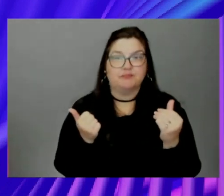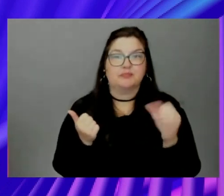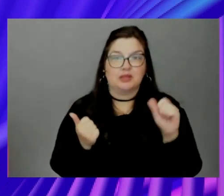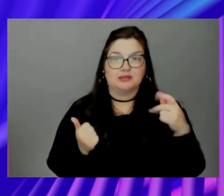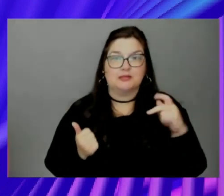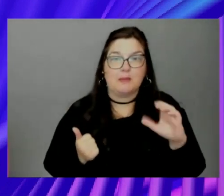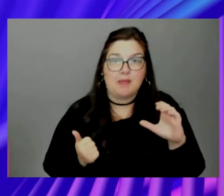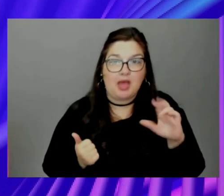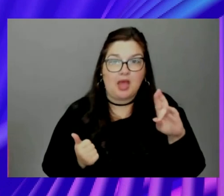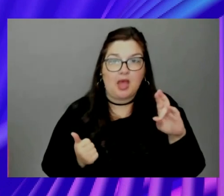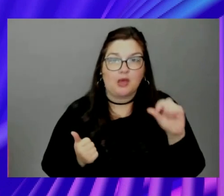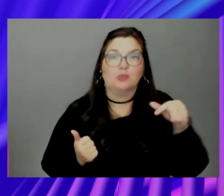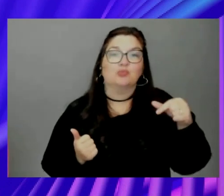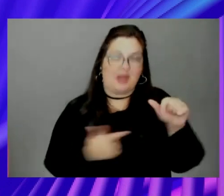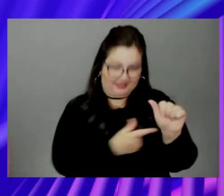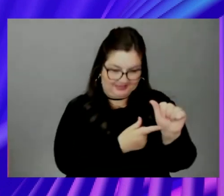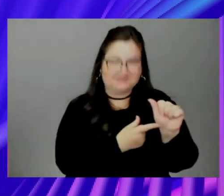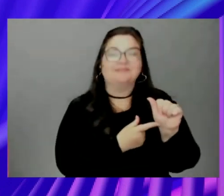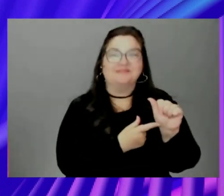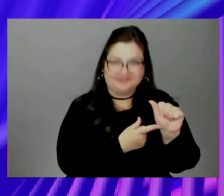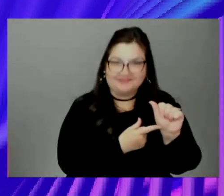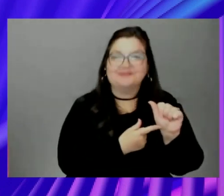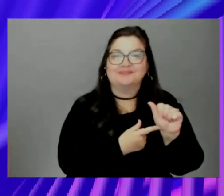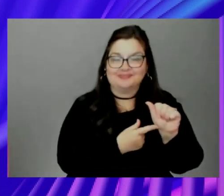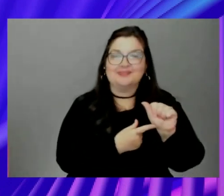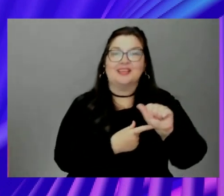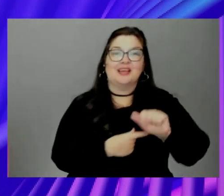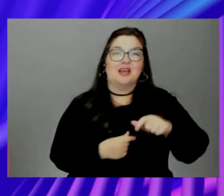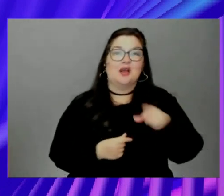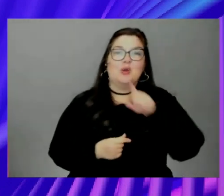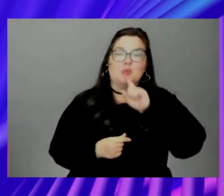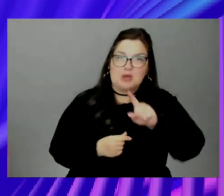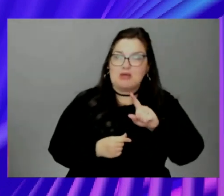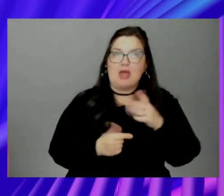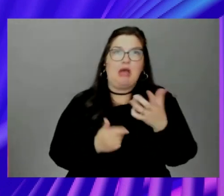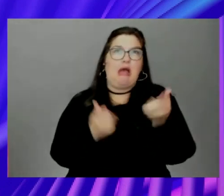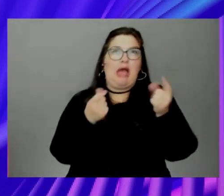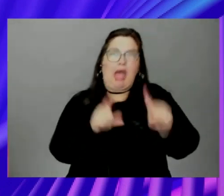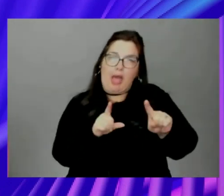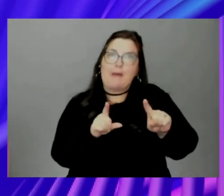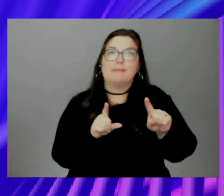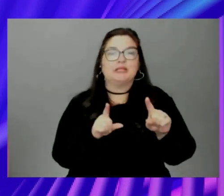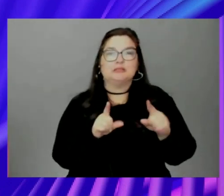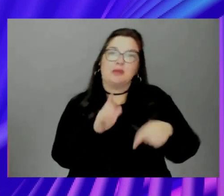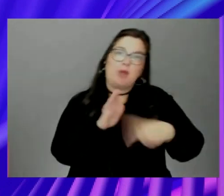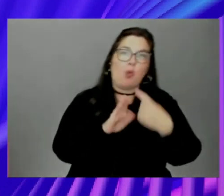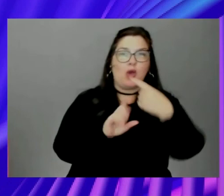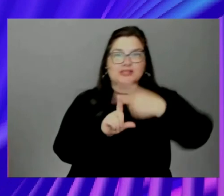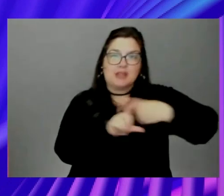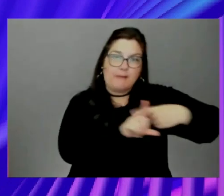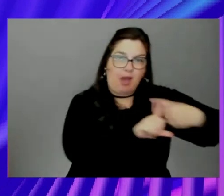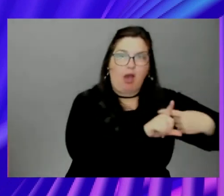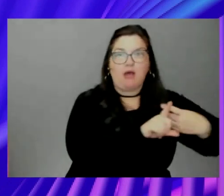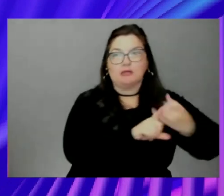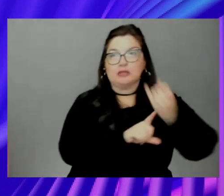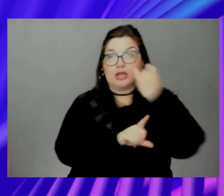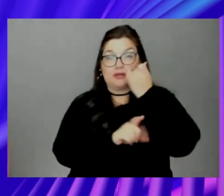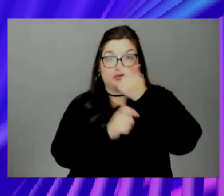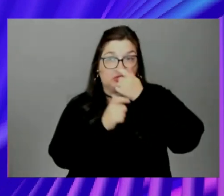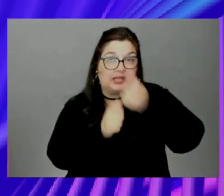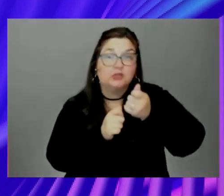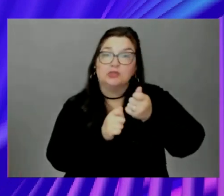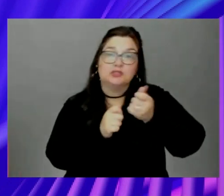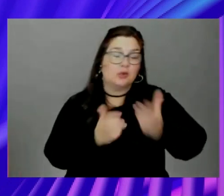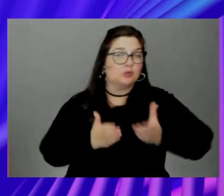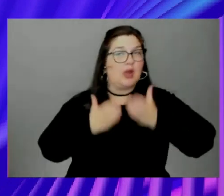activation days for Controltower. They usually go on about once a month in different geographies. So if anybody's interested in that, highly recommend it. It's about a 3 or